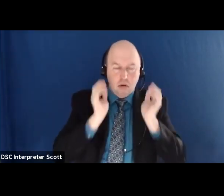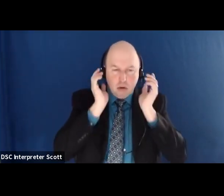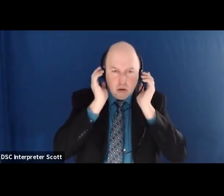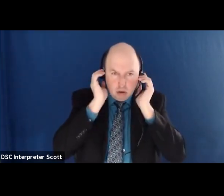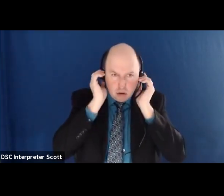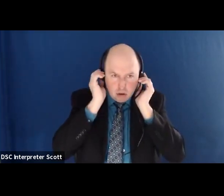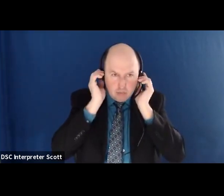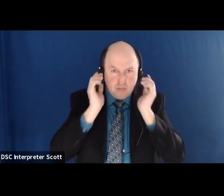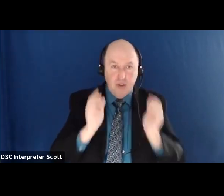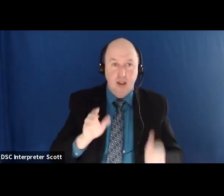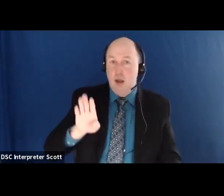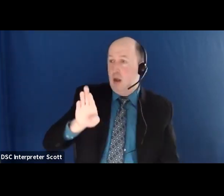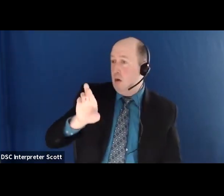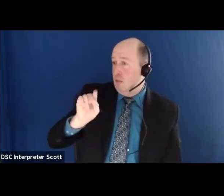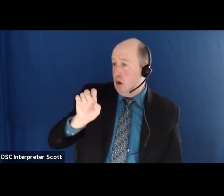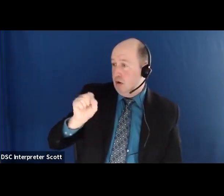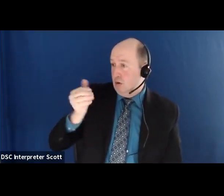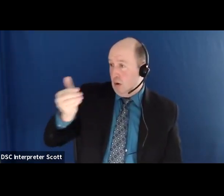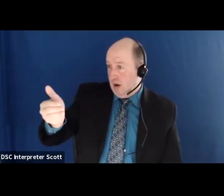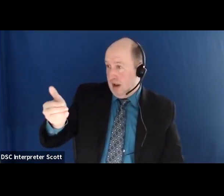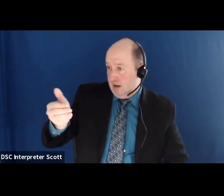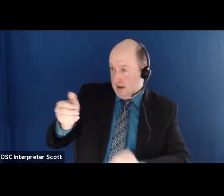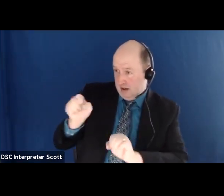Brooks, go ahead and ask your question, please.